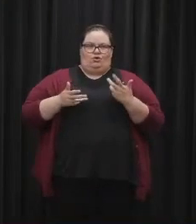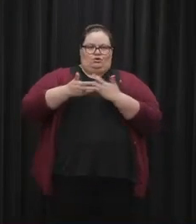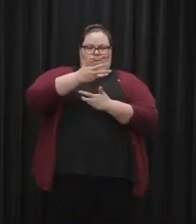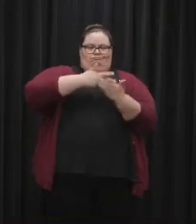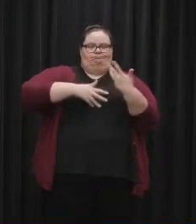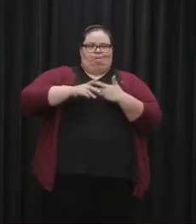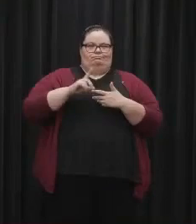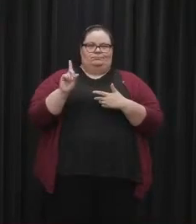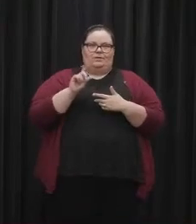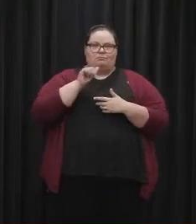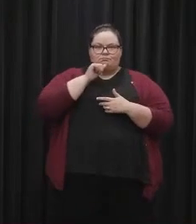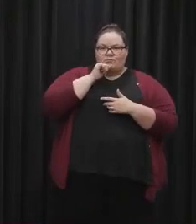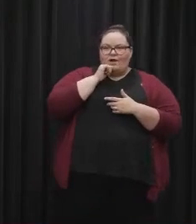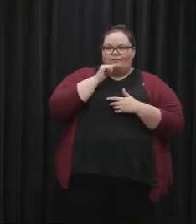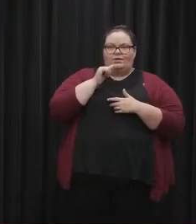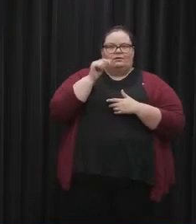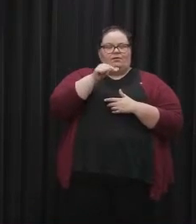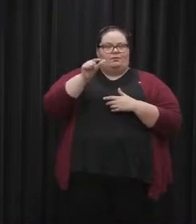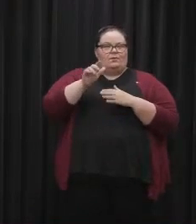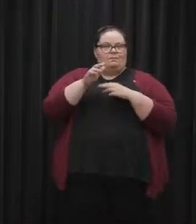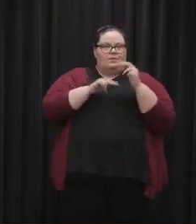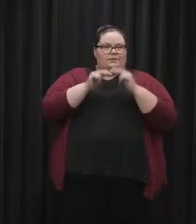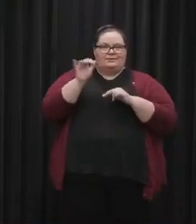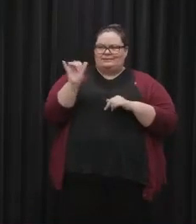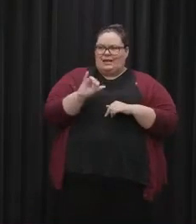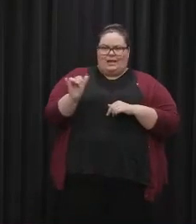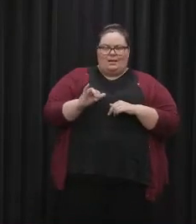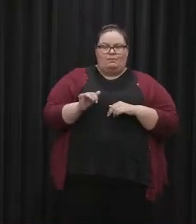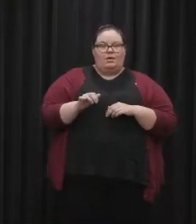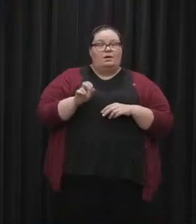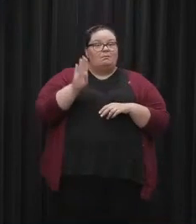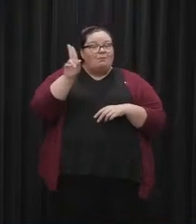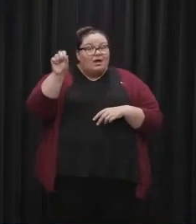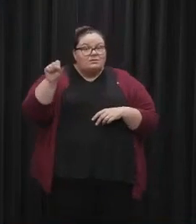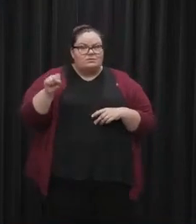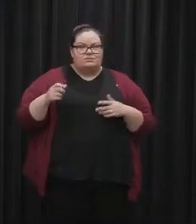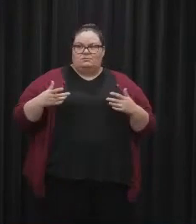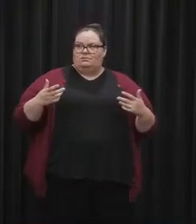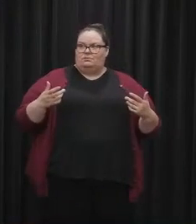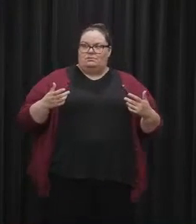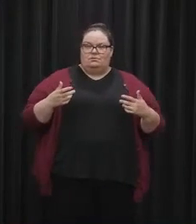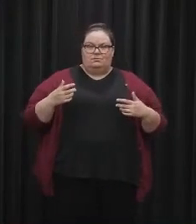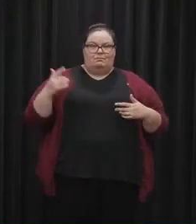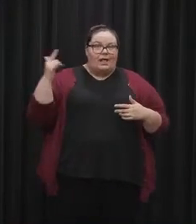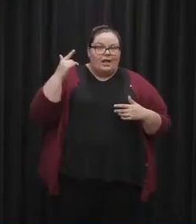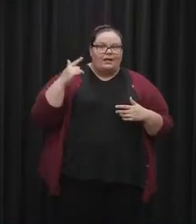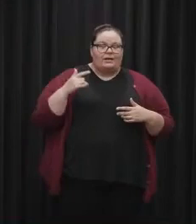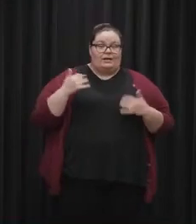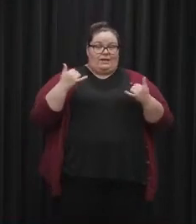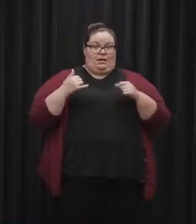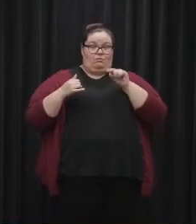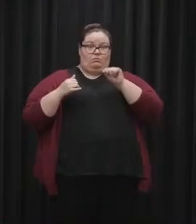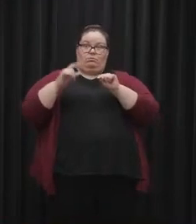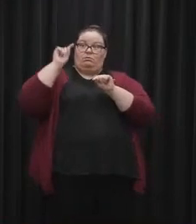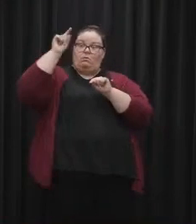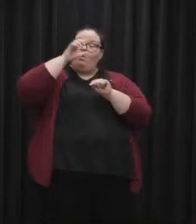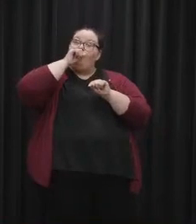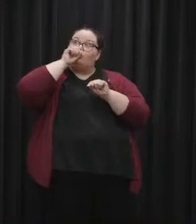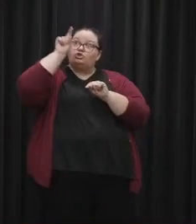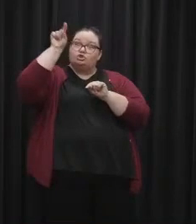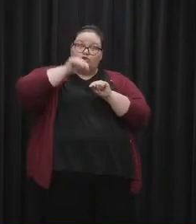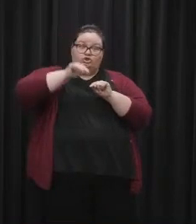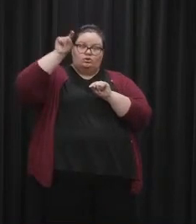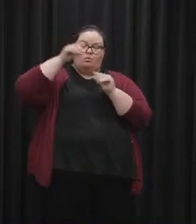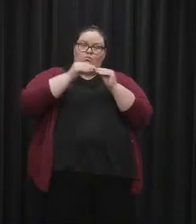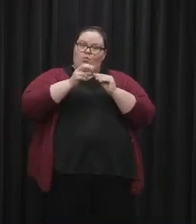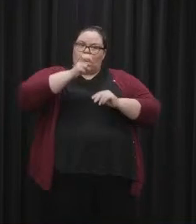including those in private sector and government workspaces, public transportation. In zones 1 and 5, now in the orange phase,